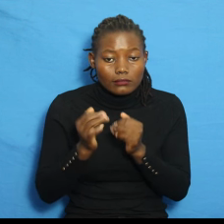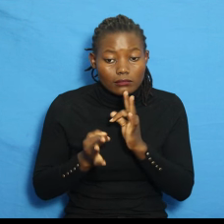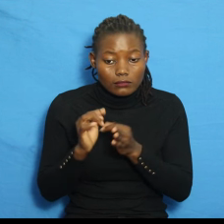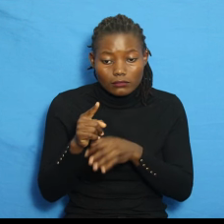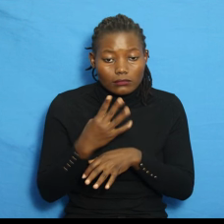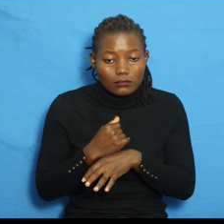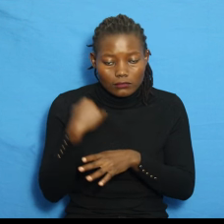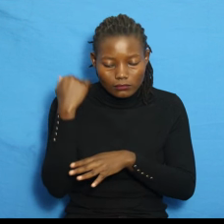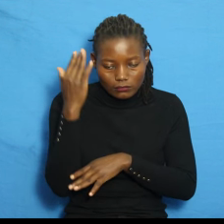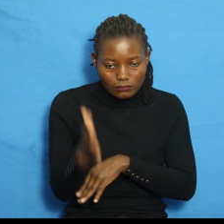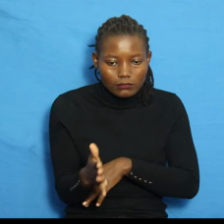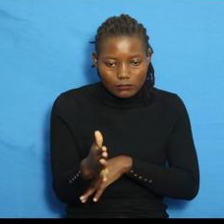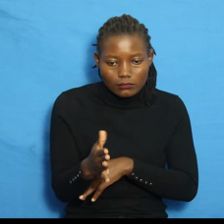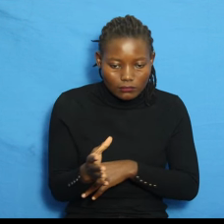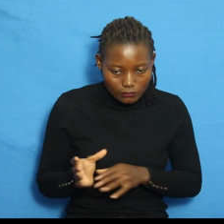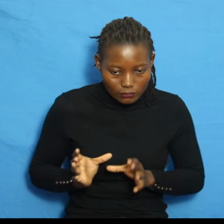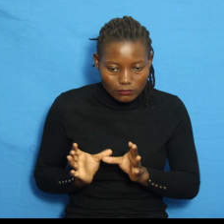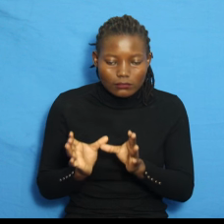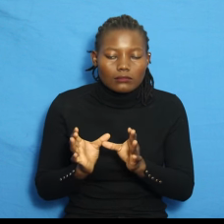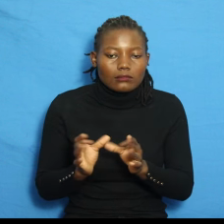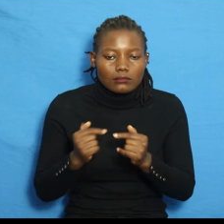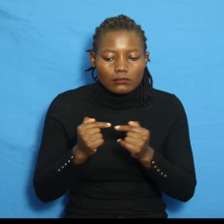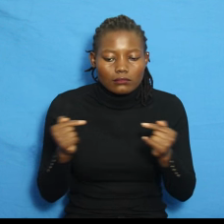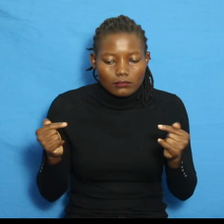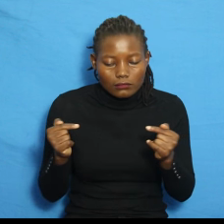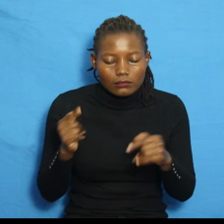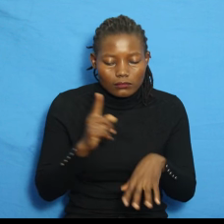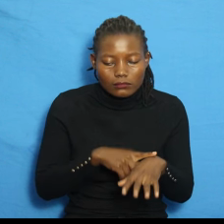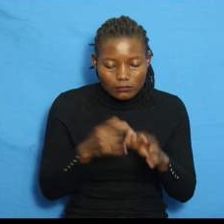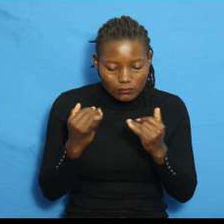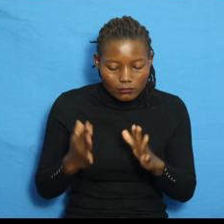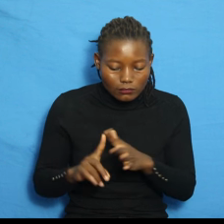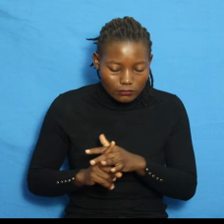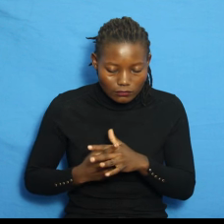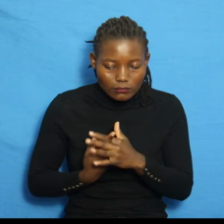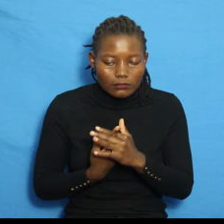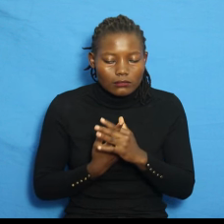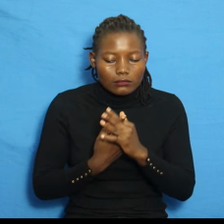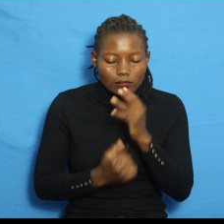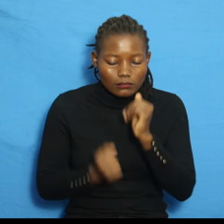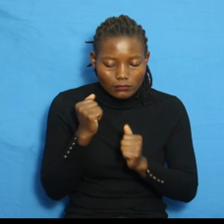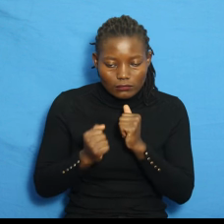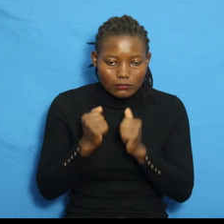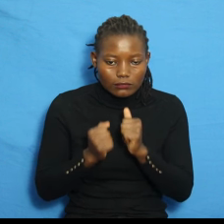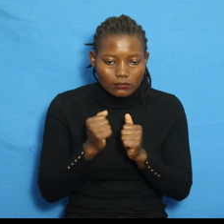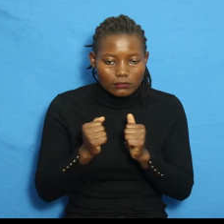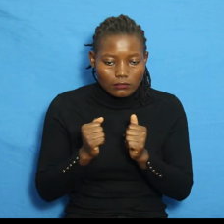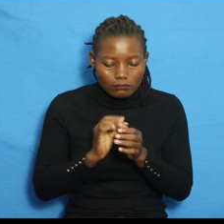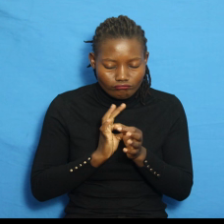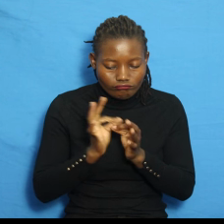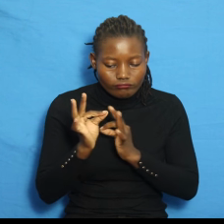sprints. Usually, if you want to direct the force horizontally when the athlete